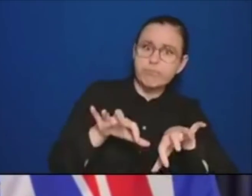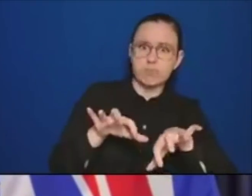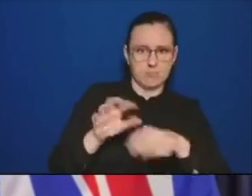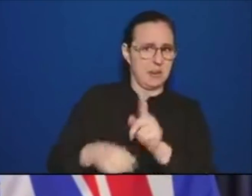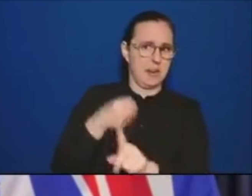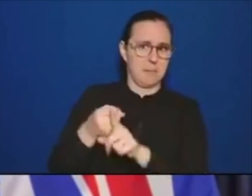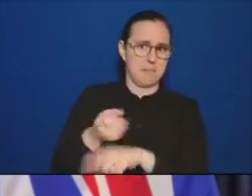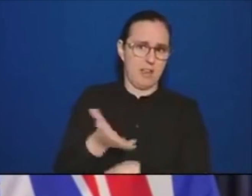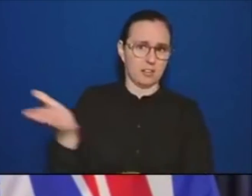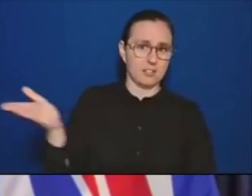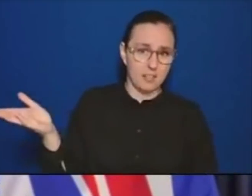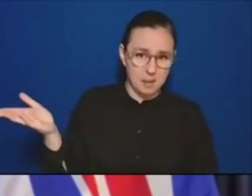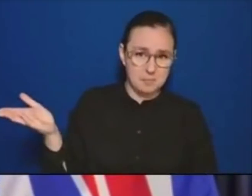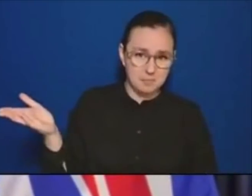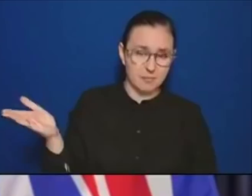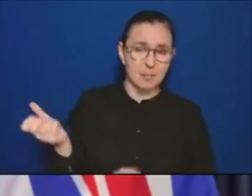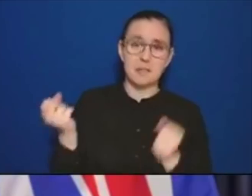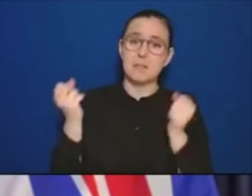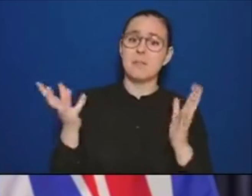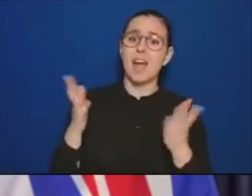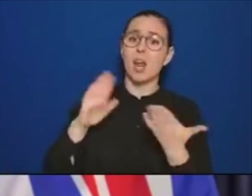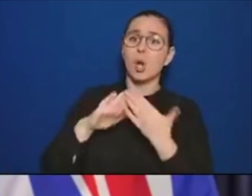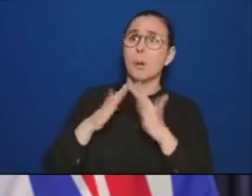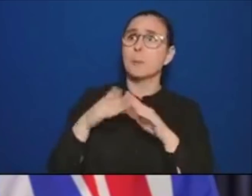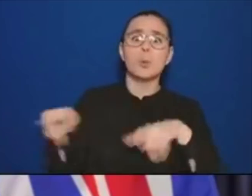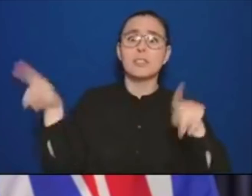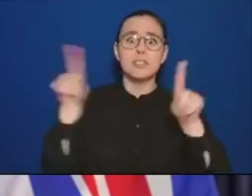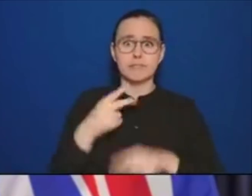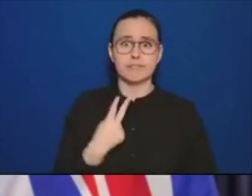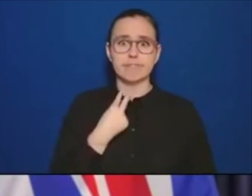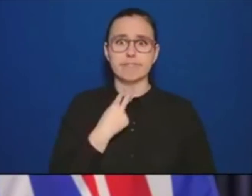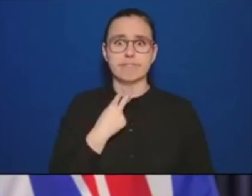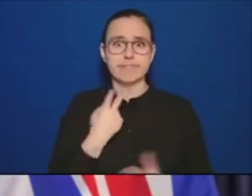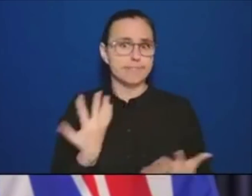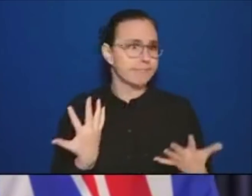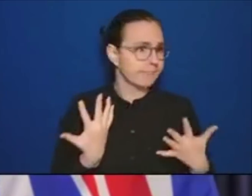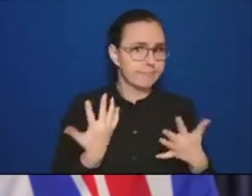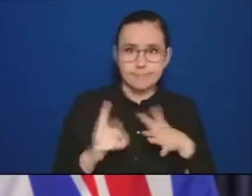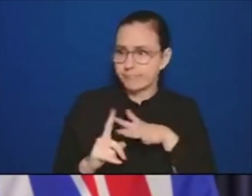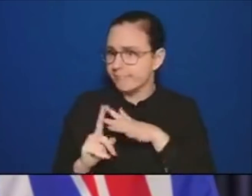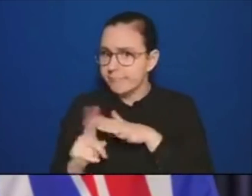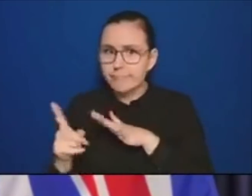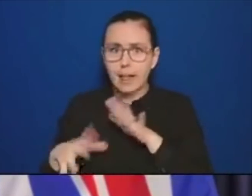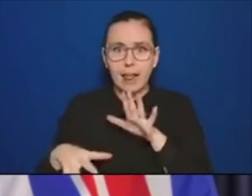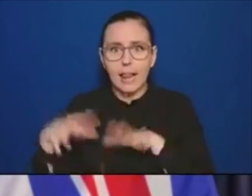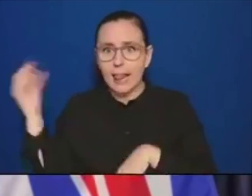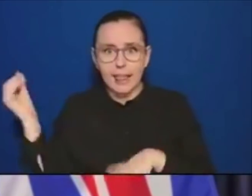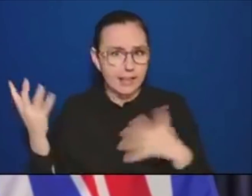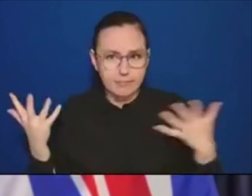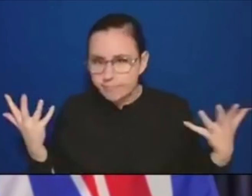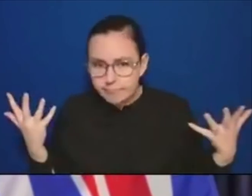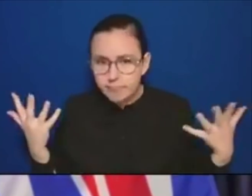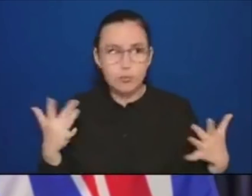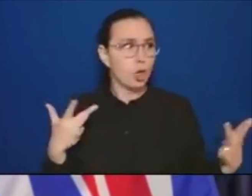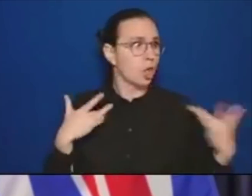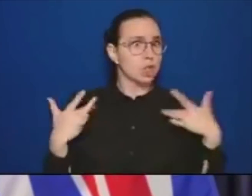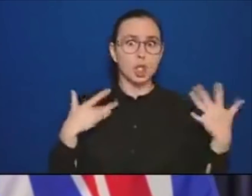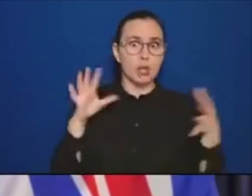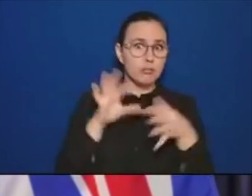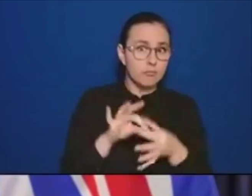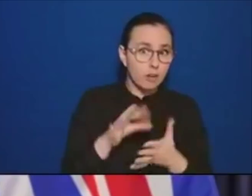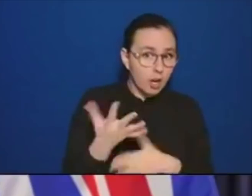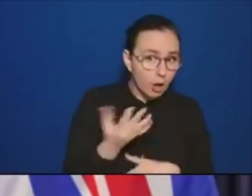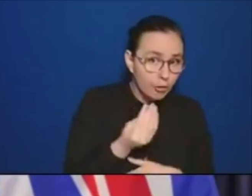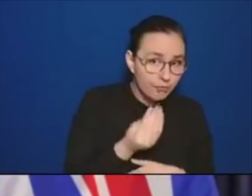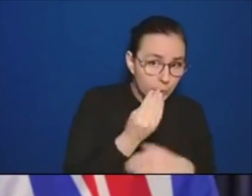including being displaced from their homes, concerns about food security and harvesting, difficulties practicing ceremony